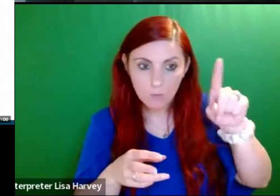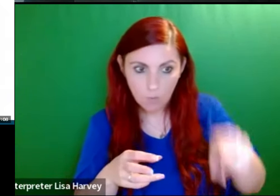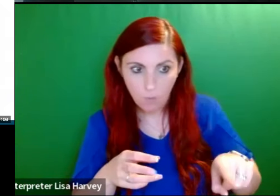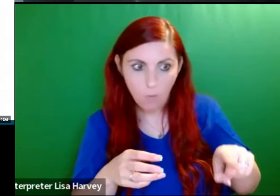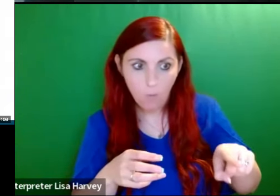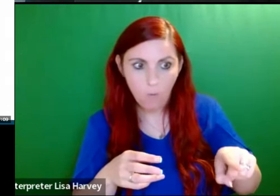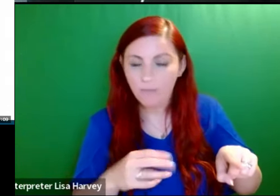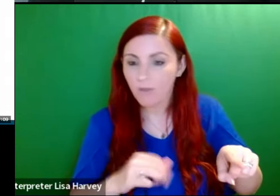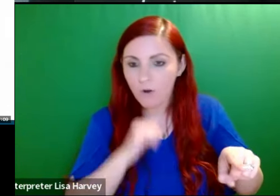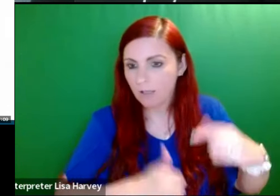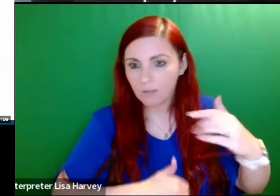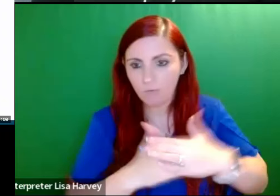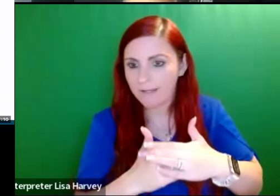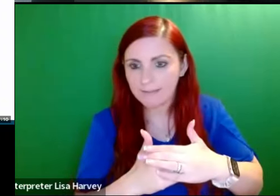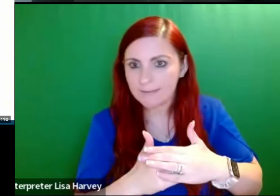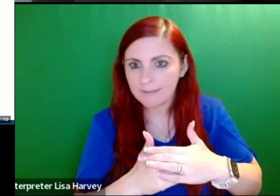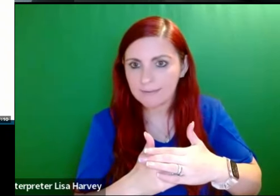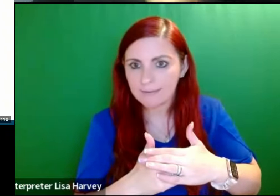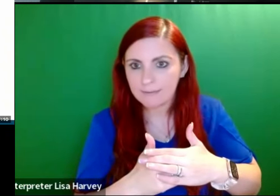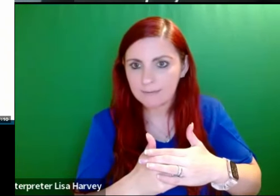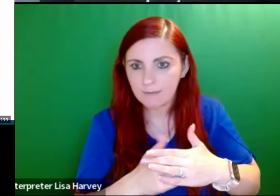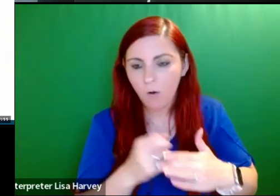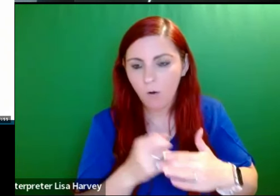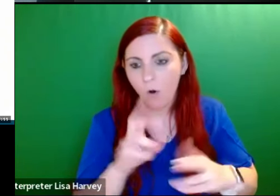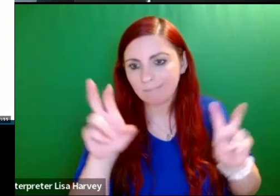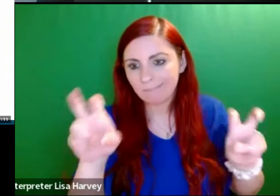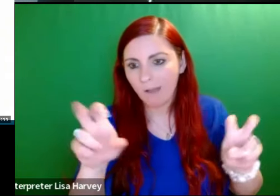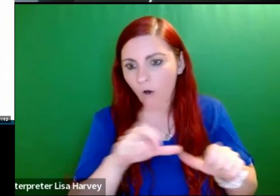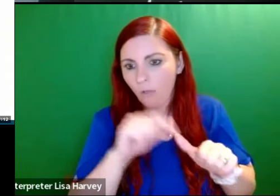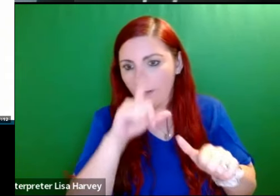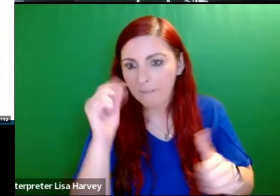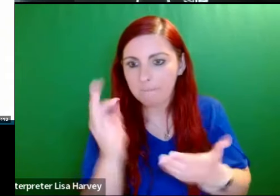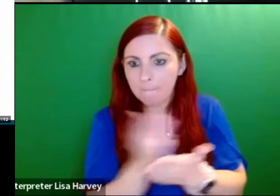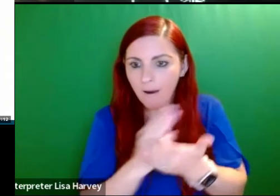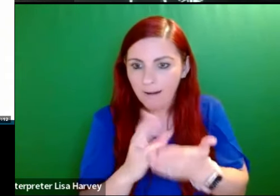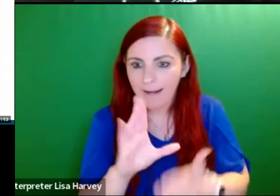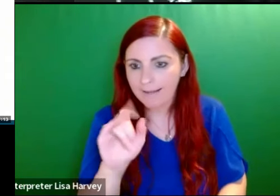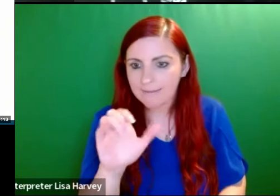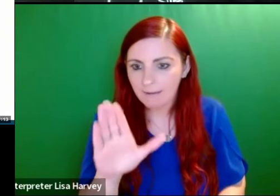phonetically unconstrained or partly lexical.